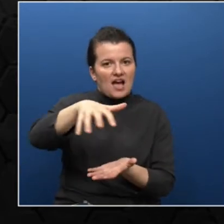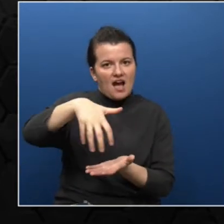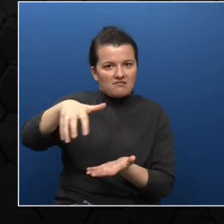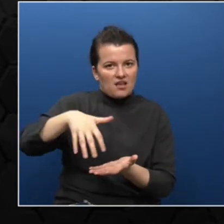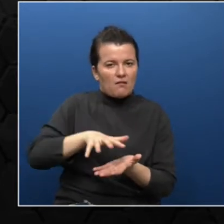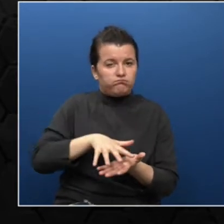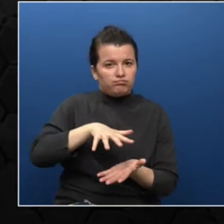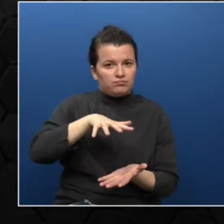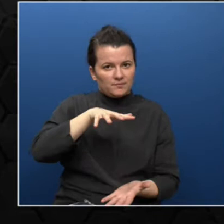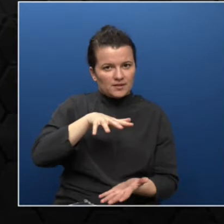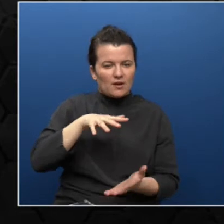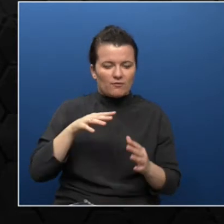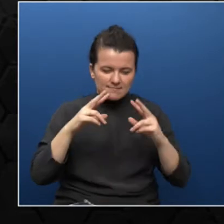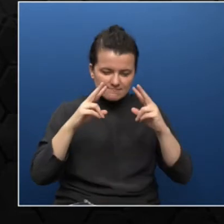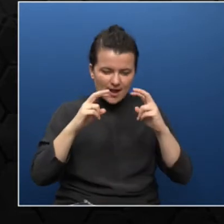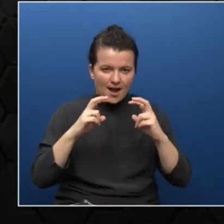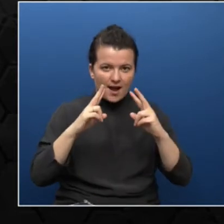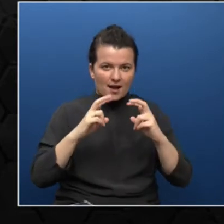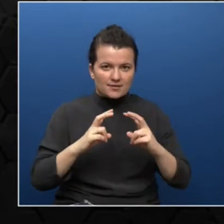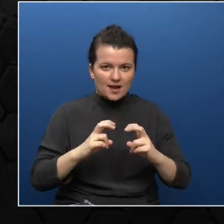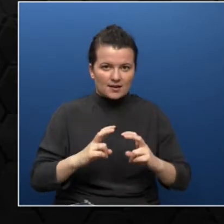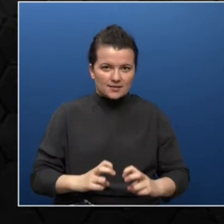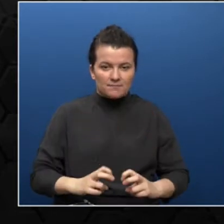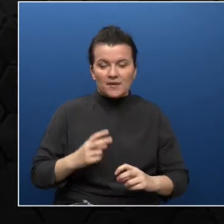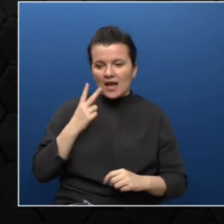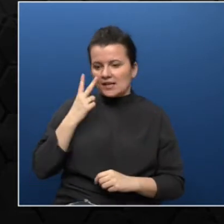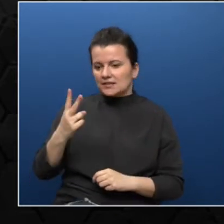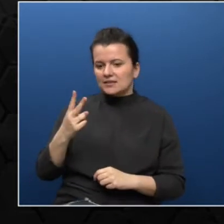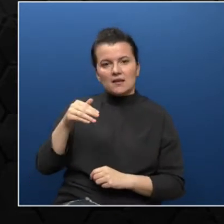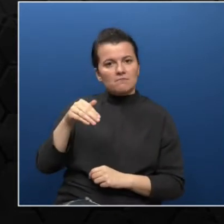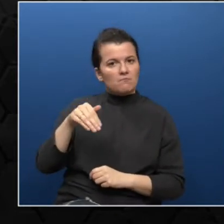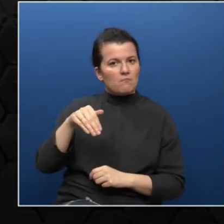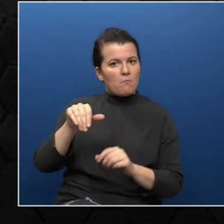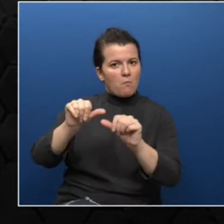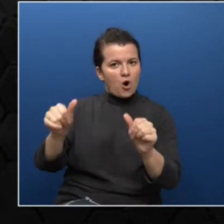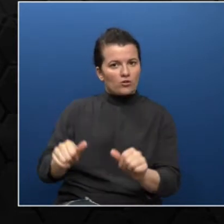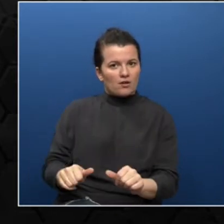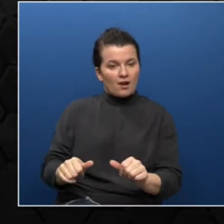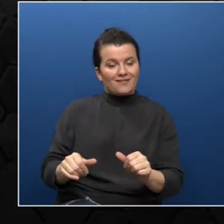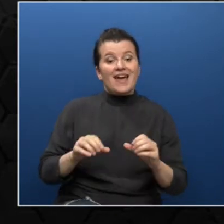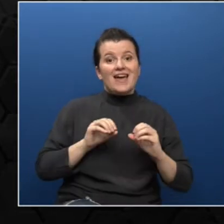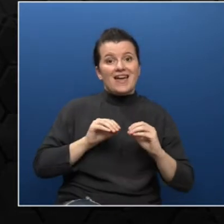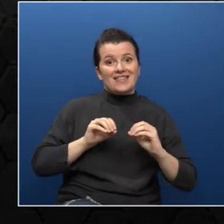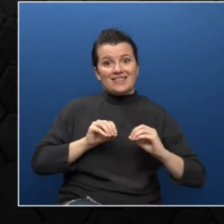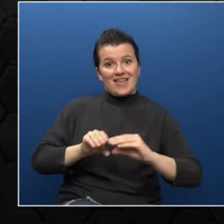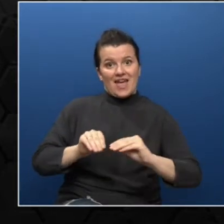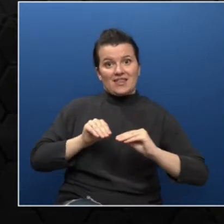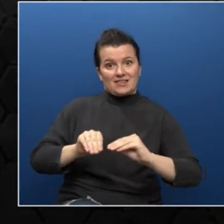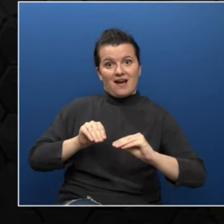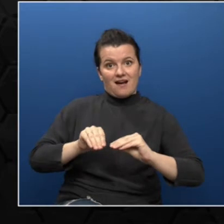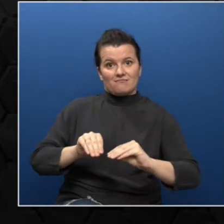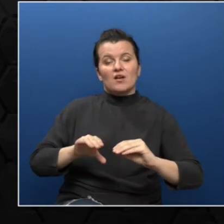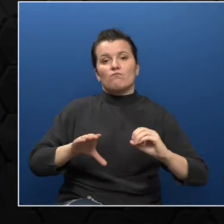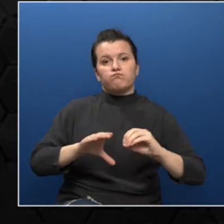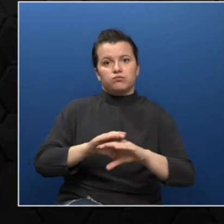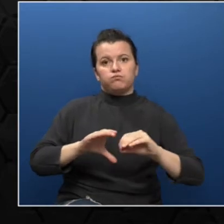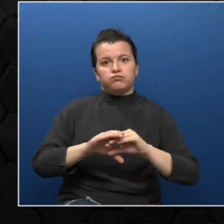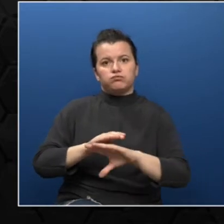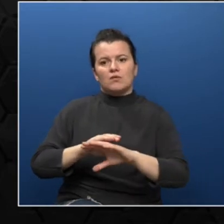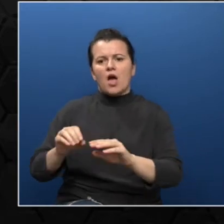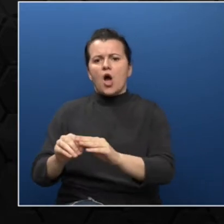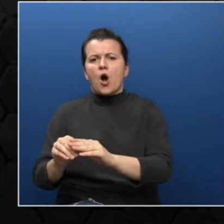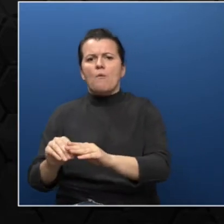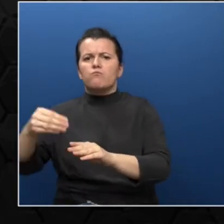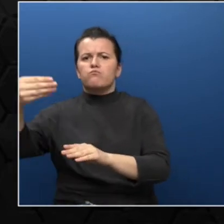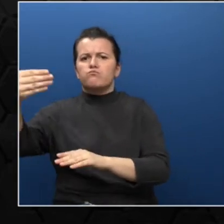the data perform, how the model performs on the data. Yeah, so my colleague